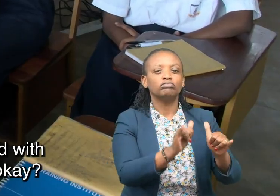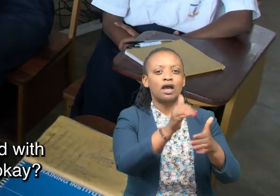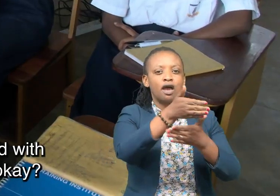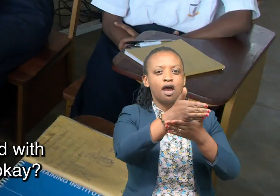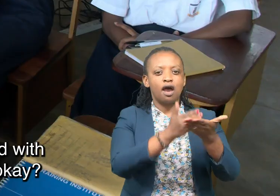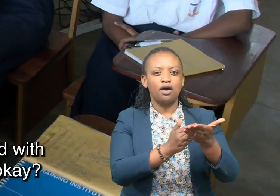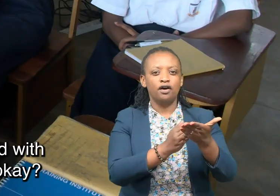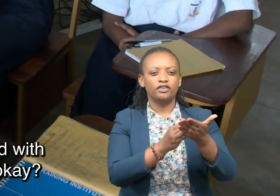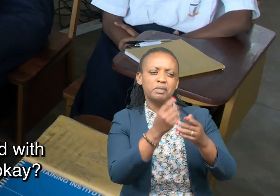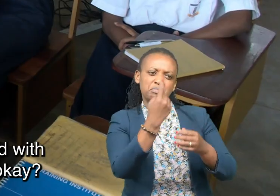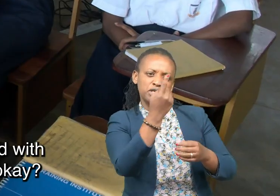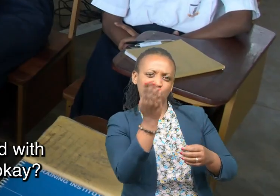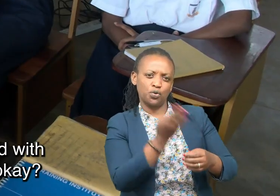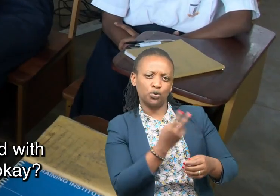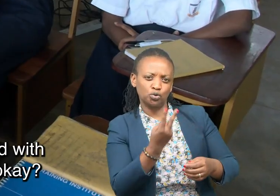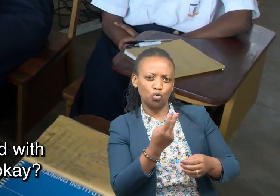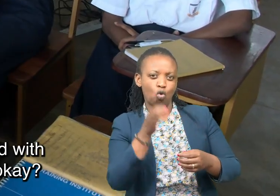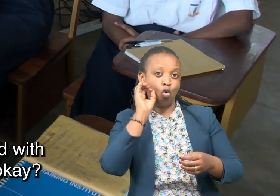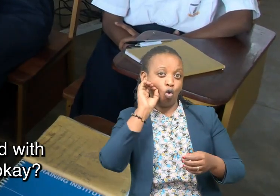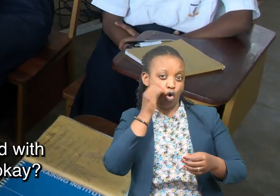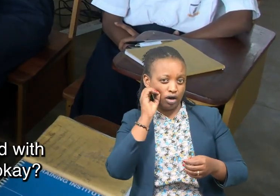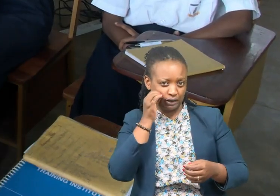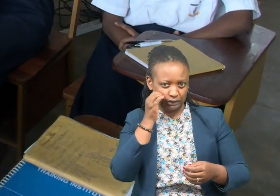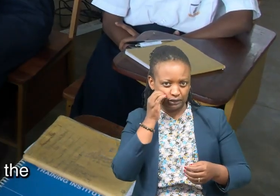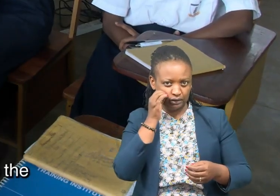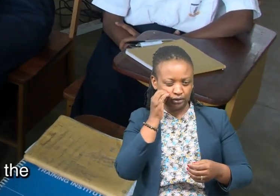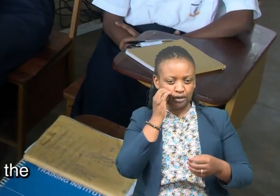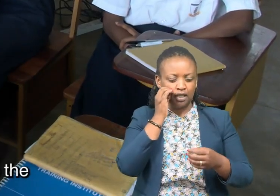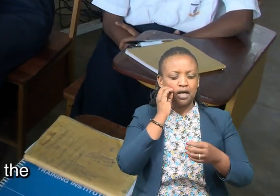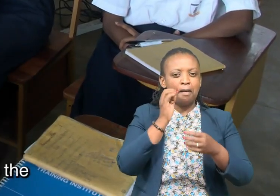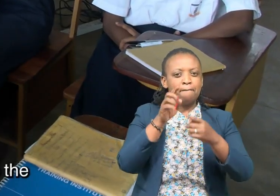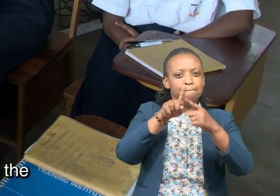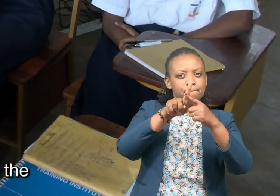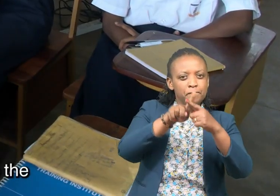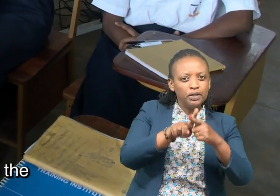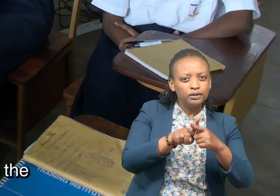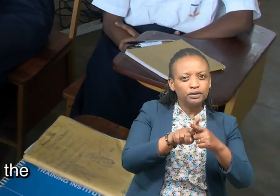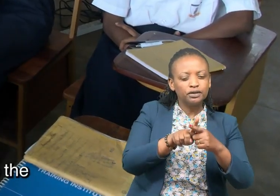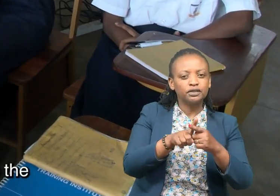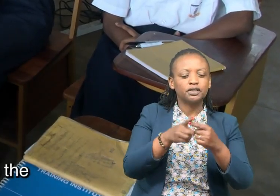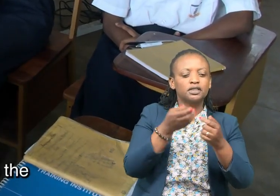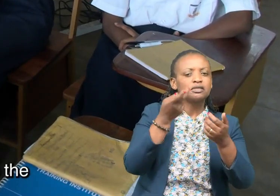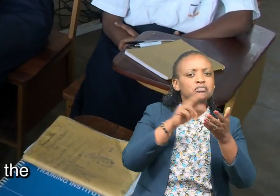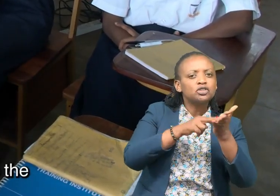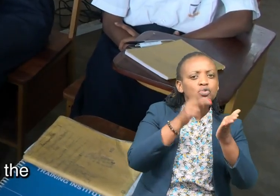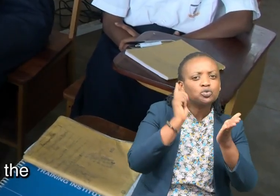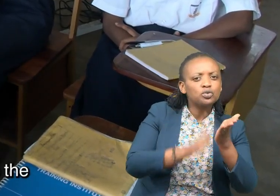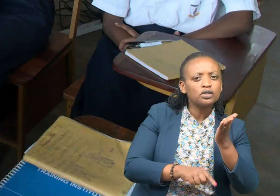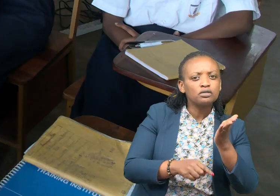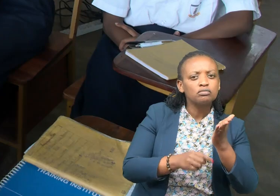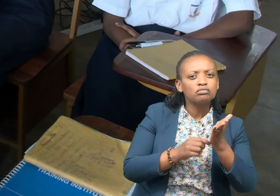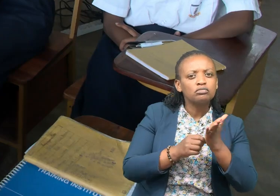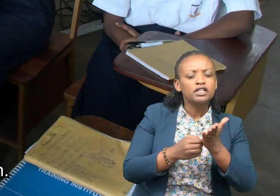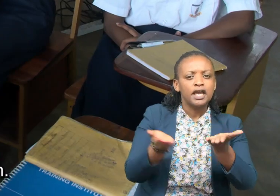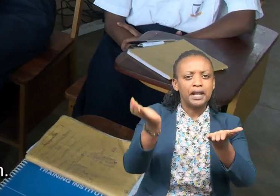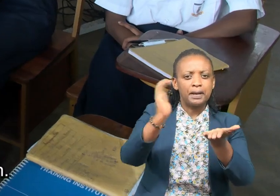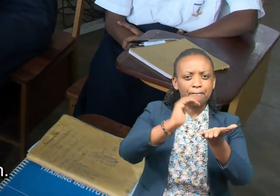remained with a half of an orange, okay. So multiplication is the